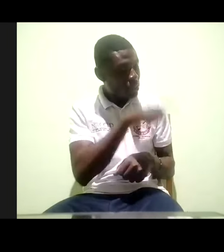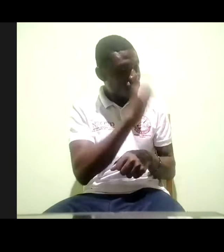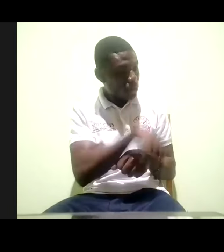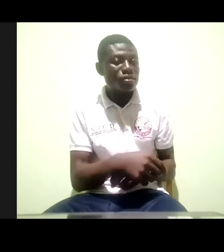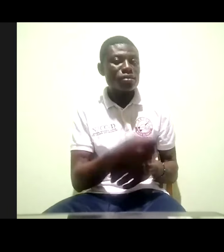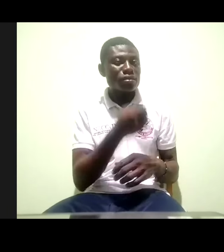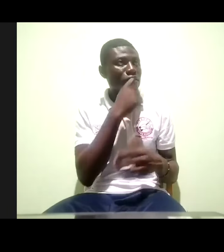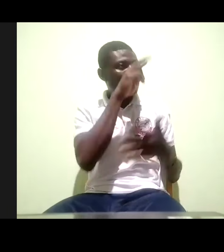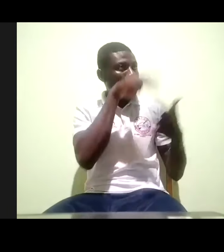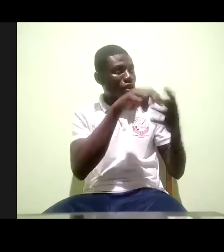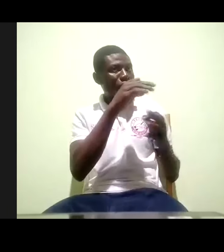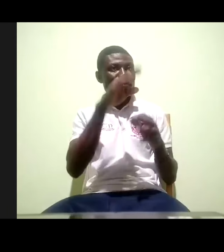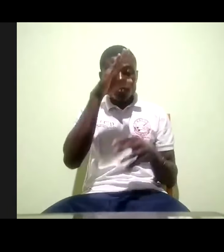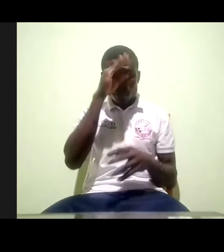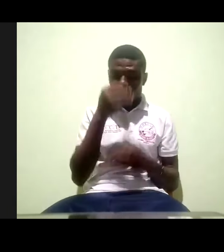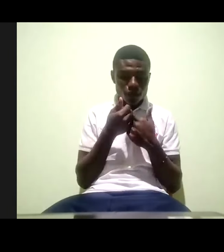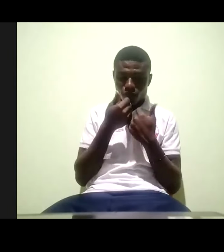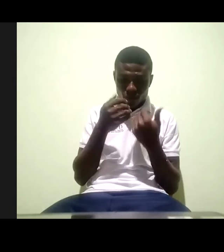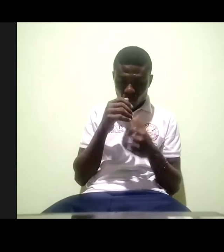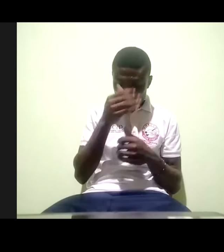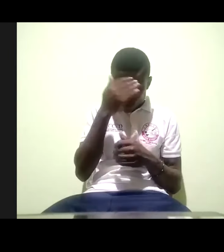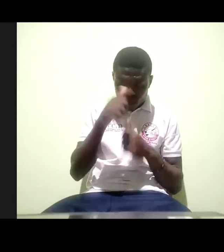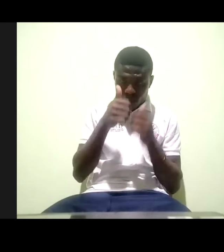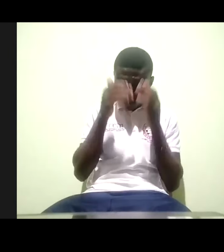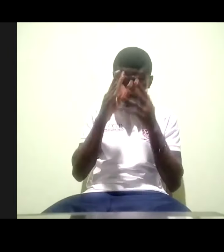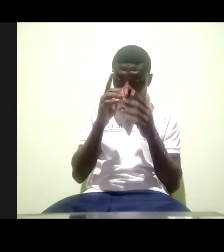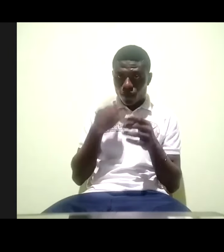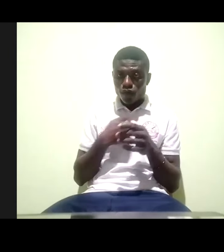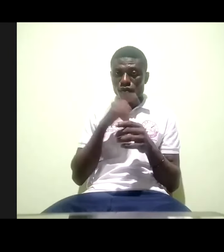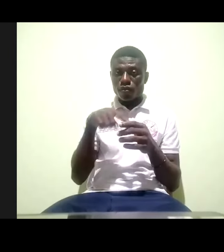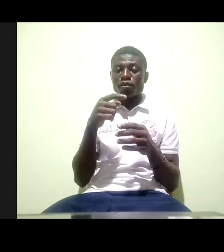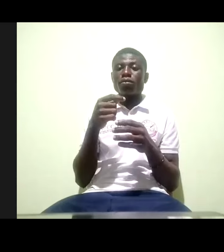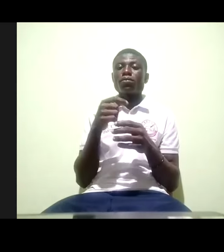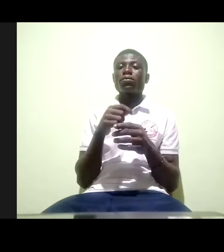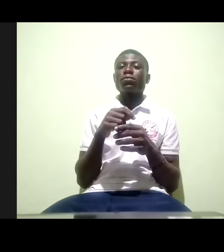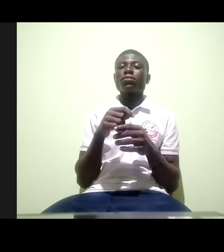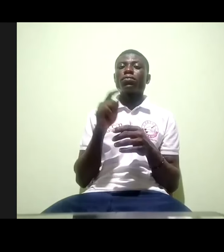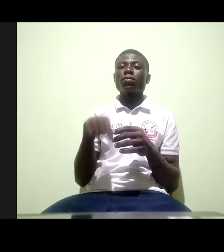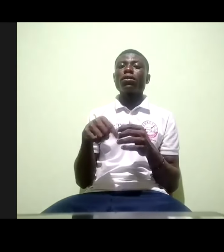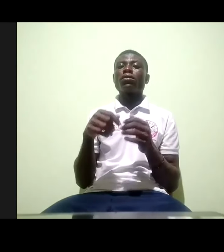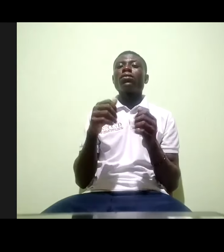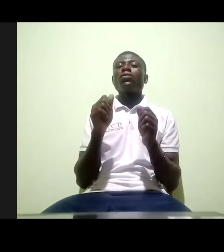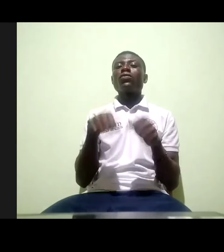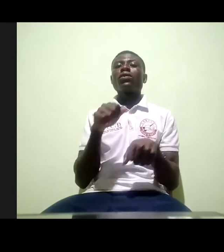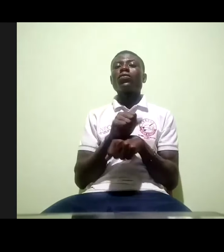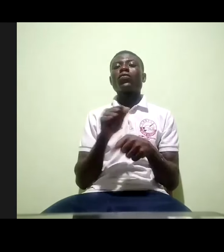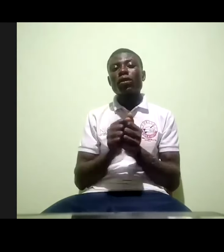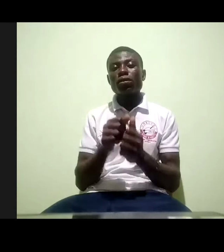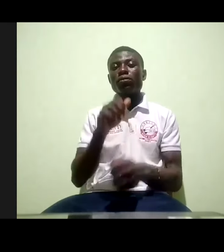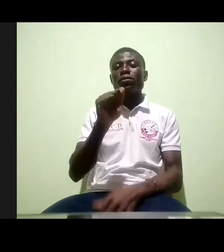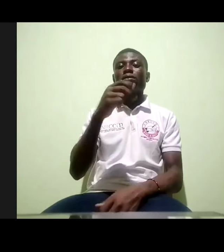is losing the focus, again, as we have discussed, this part could be related to ADHD. Without even the